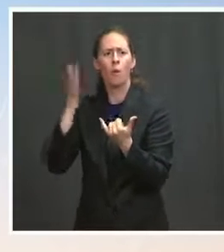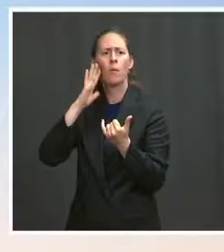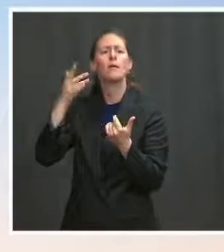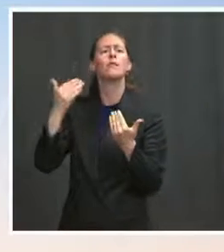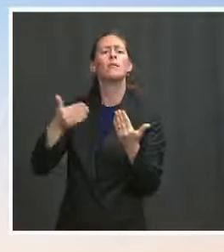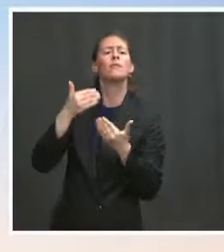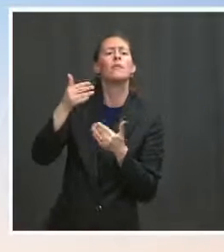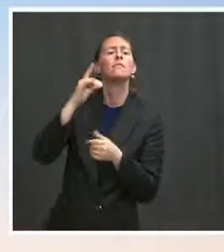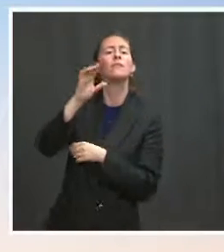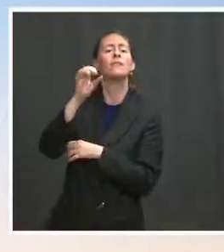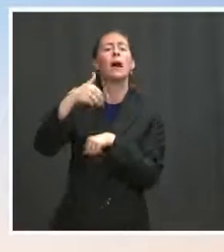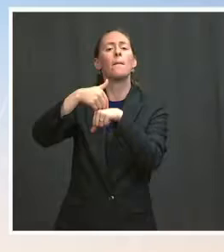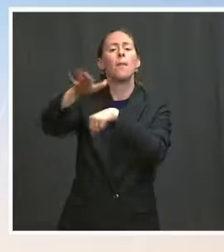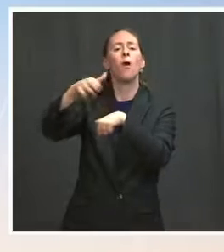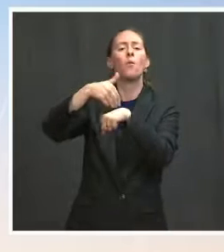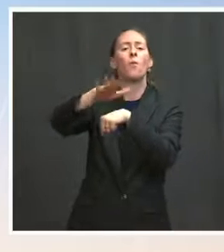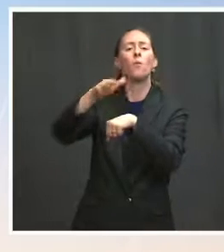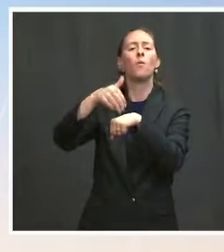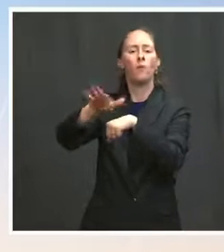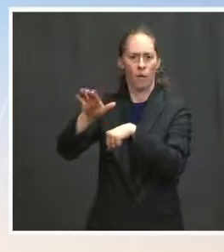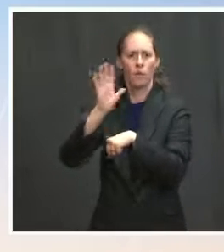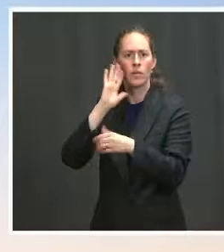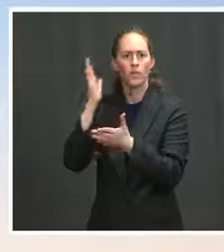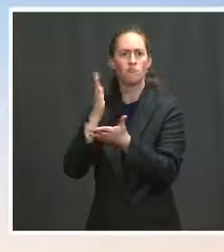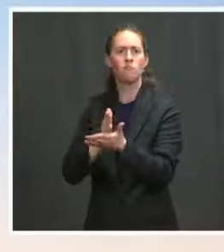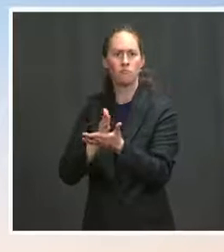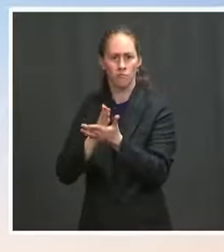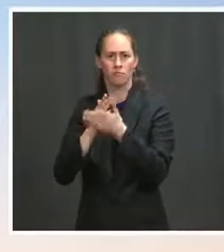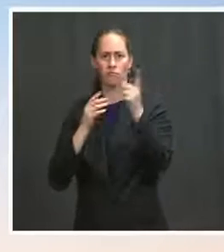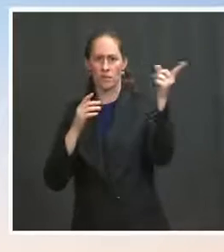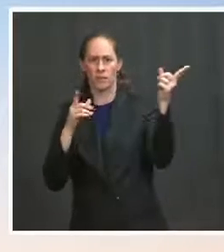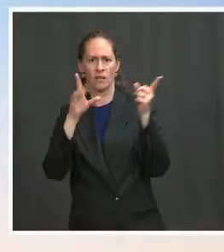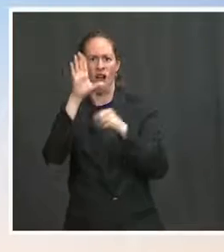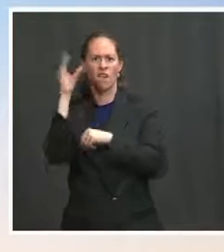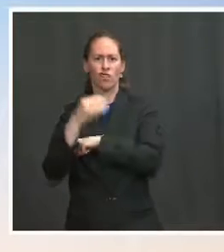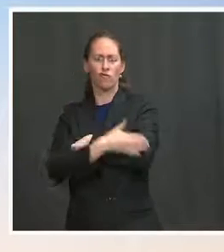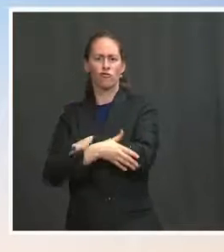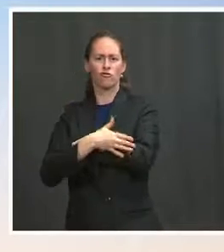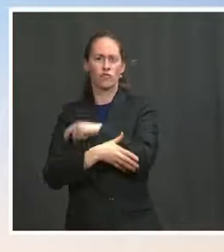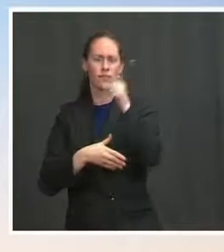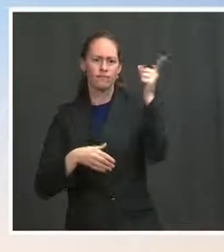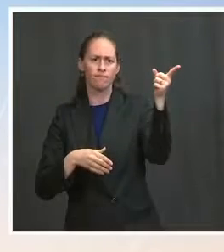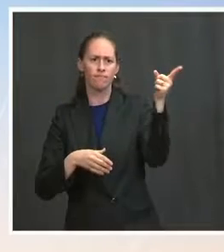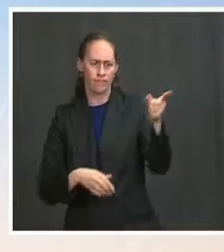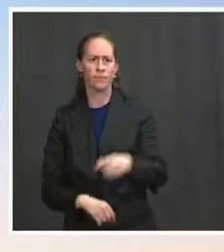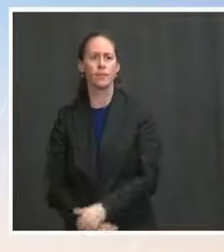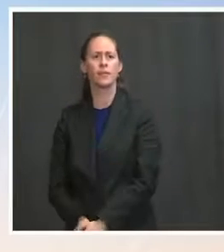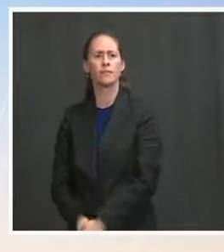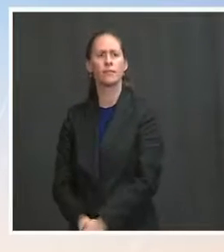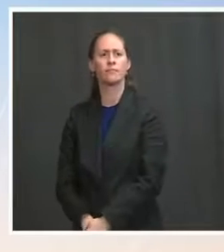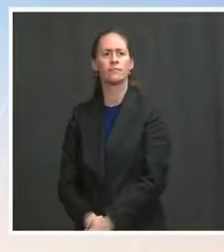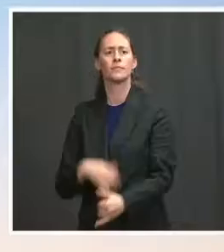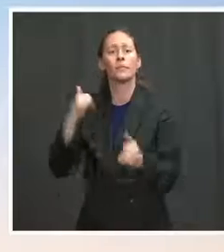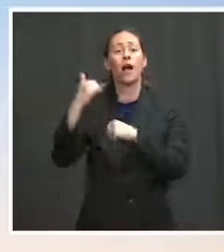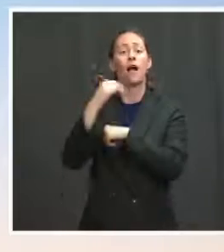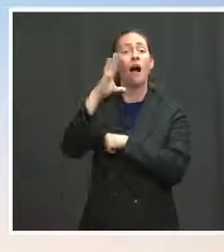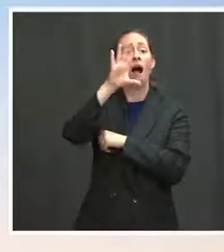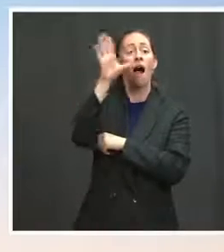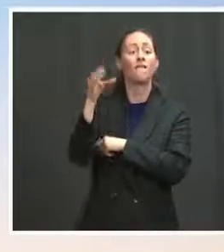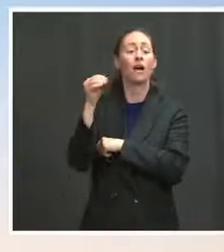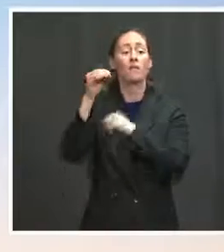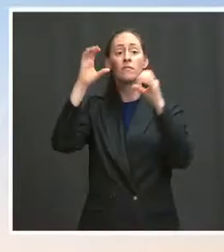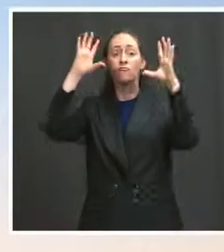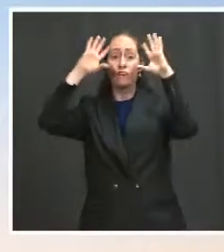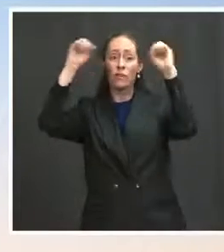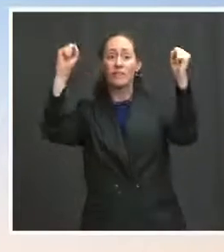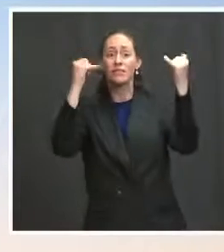the Central African Republic. And President Lourenço is now the acting president of the International